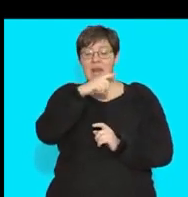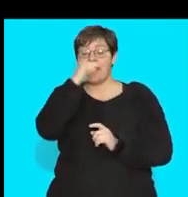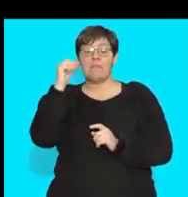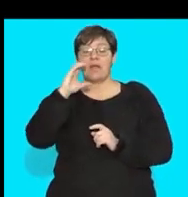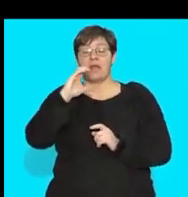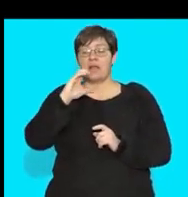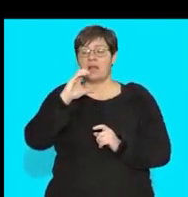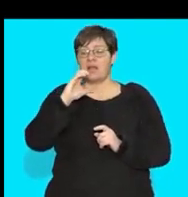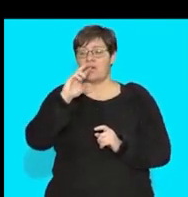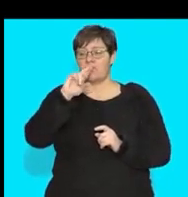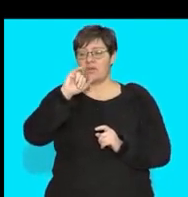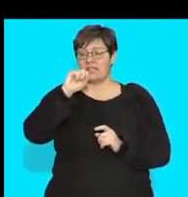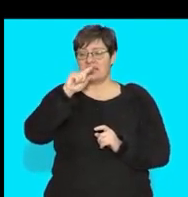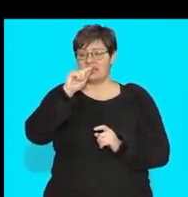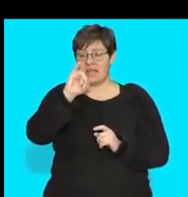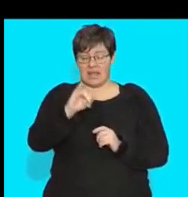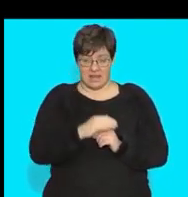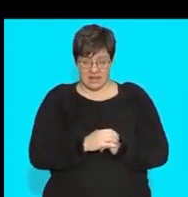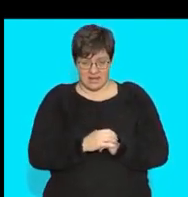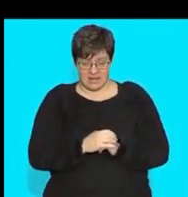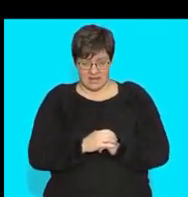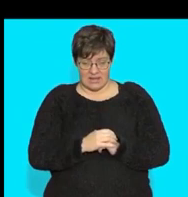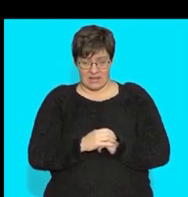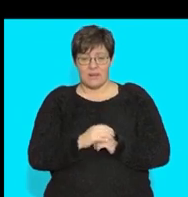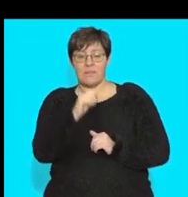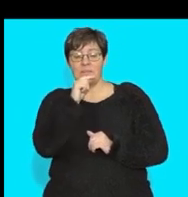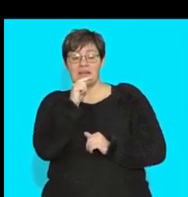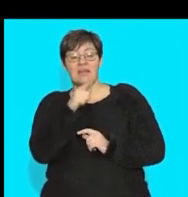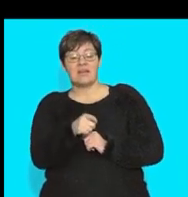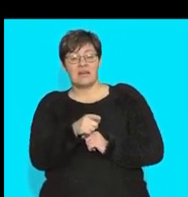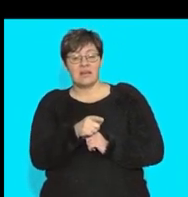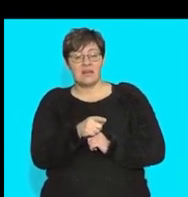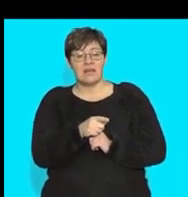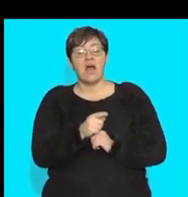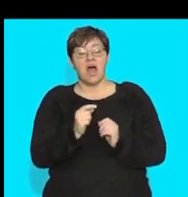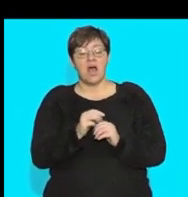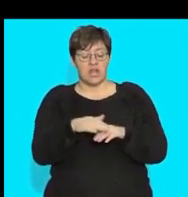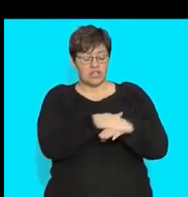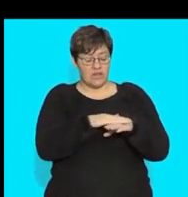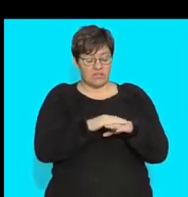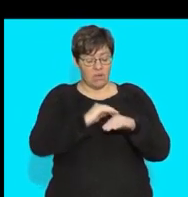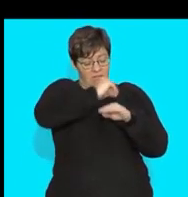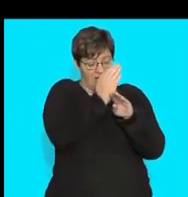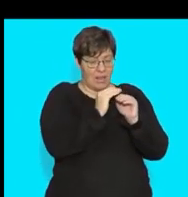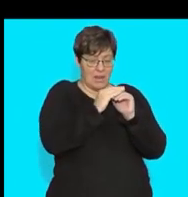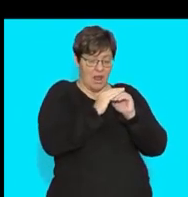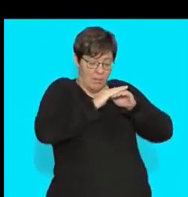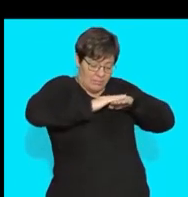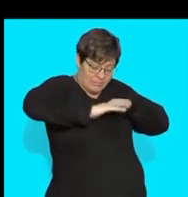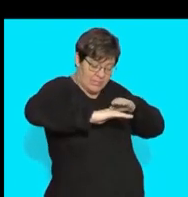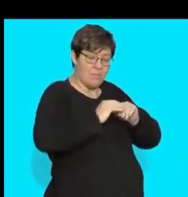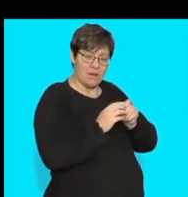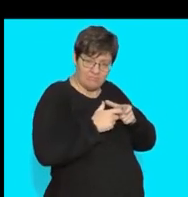cristae. And basically what it does is it increases the surface area. And what do I need